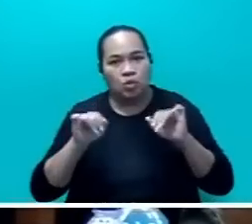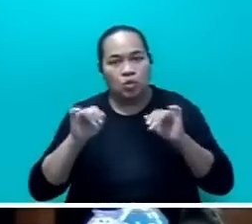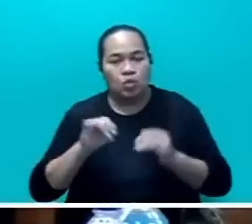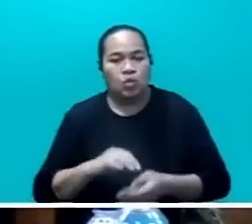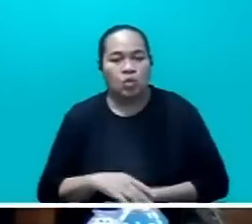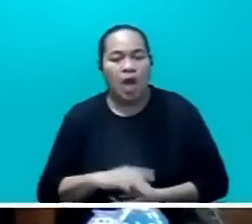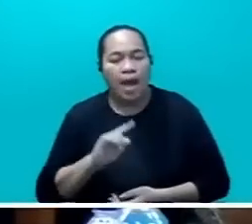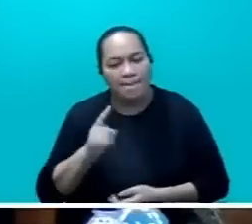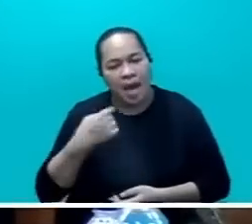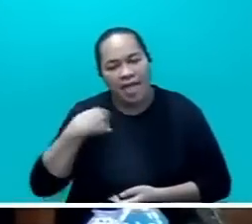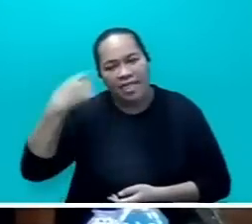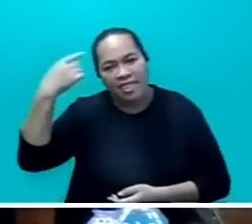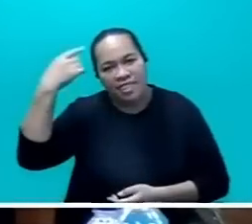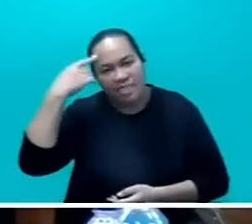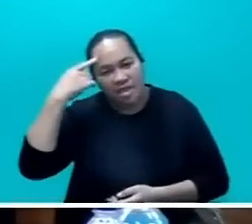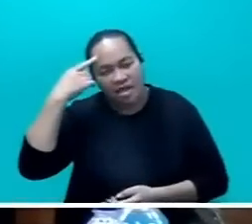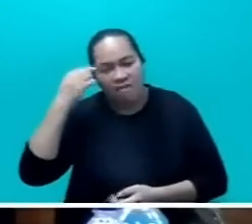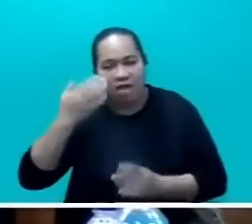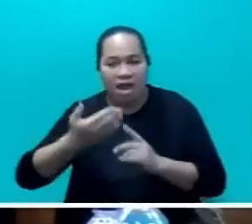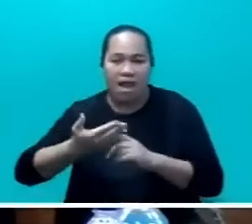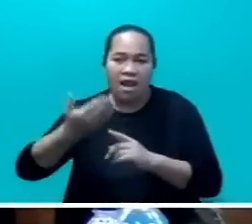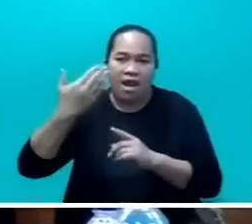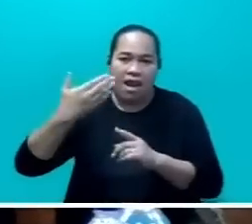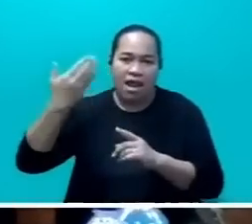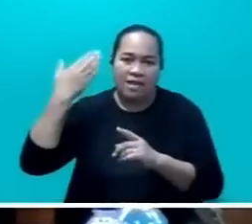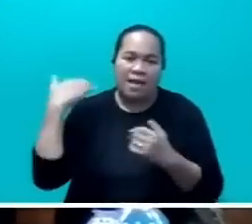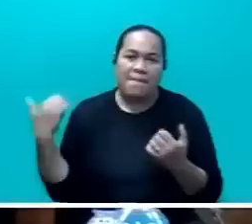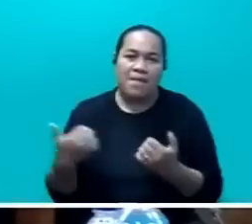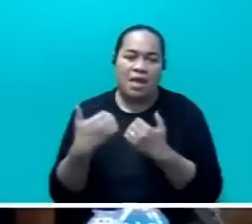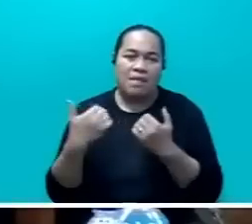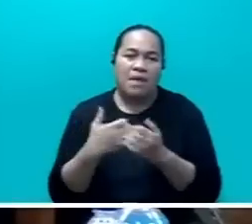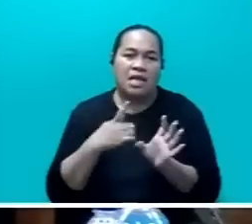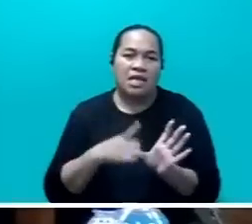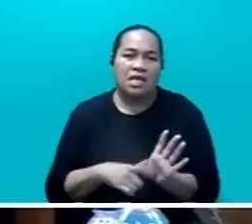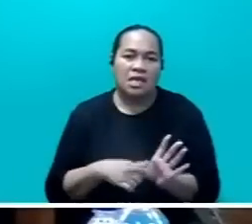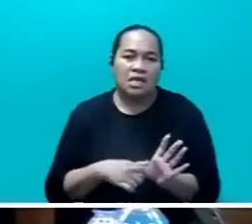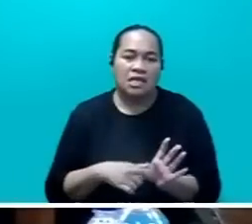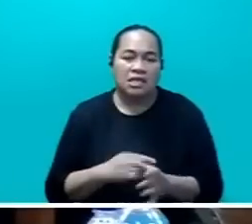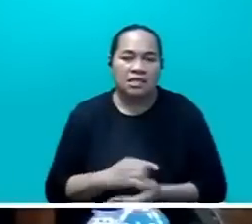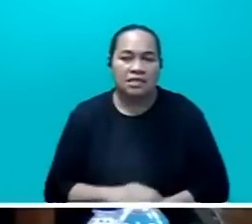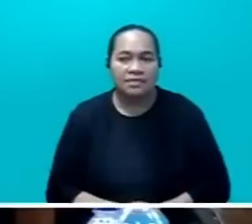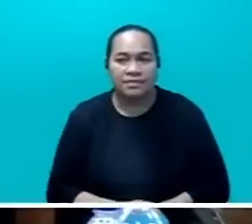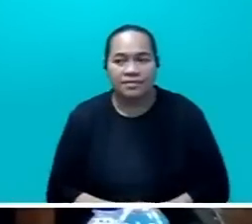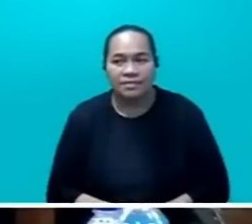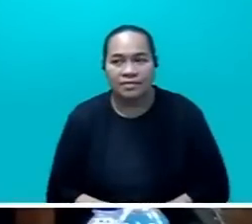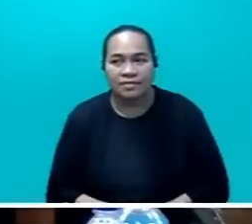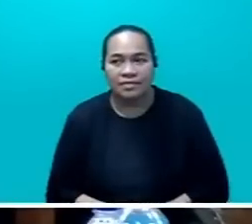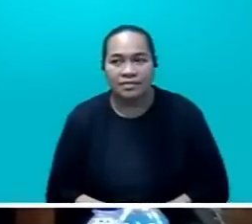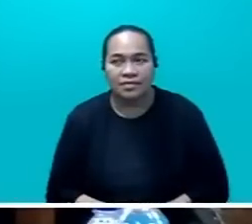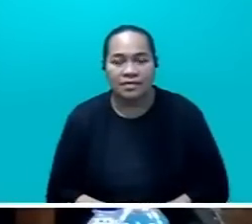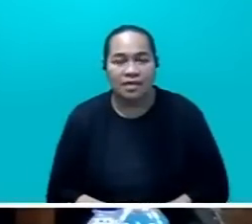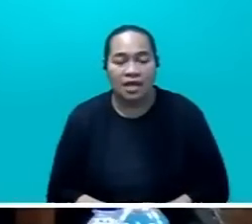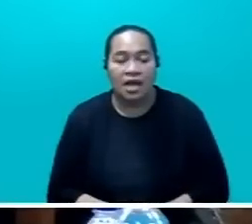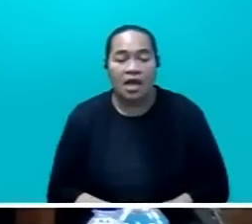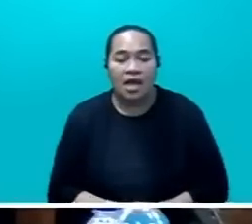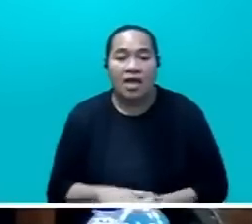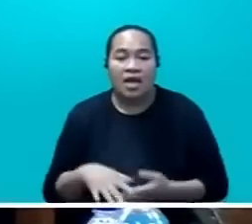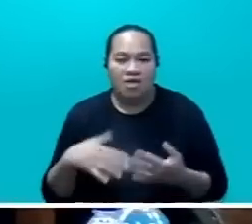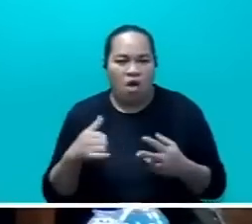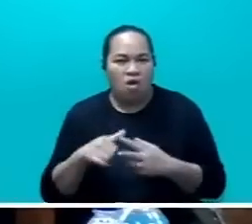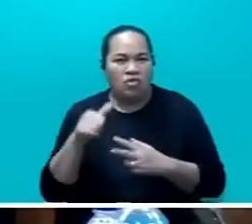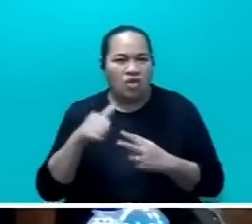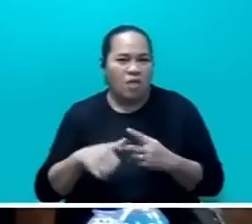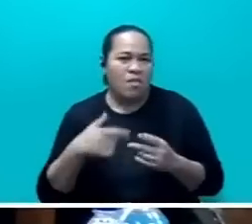but I think over the last so many years, and also exacerbated by